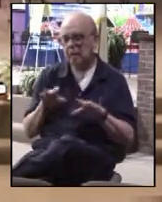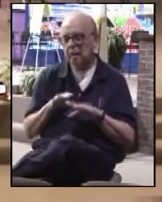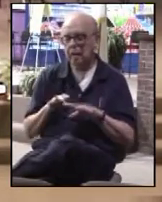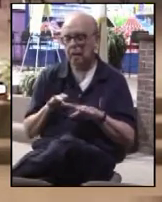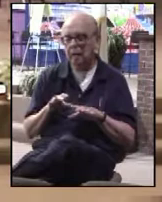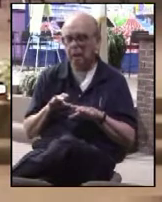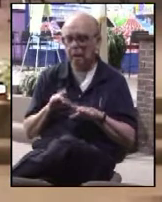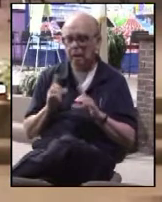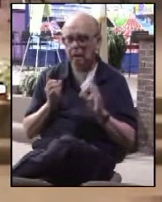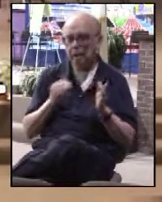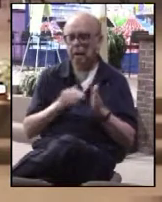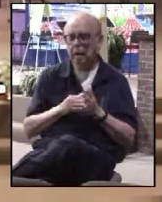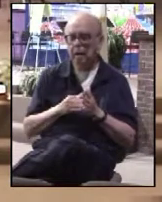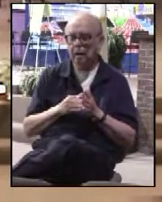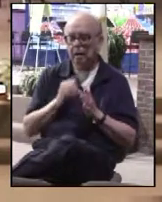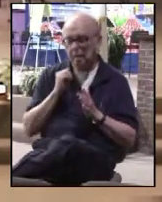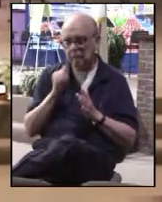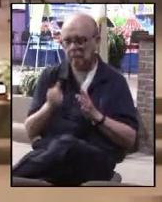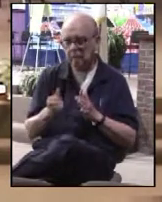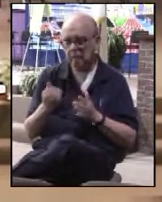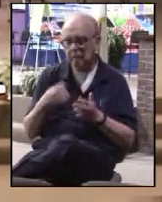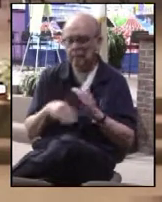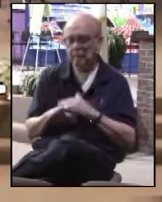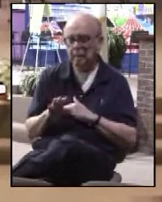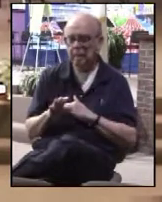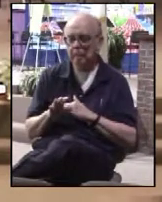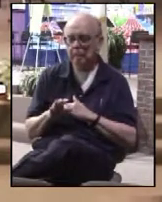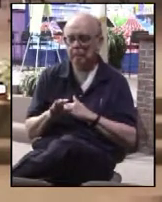is I'm going to go back tomorrow when I get in there